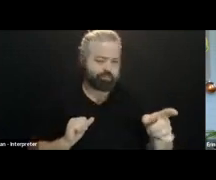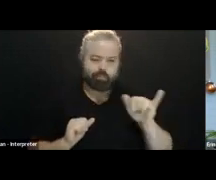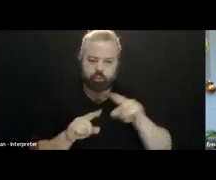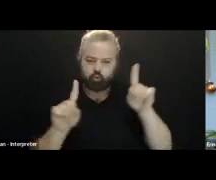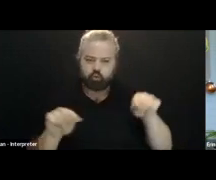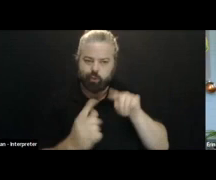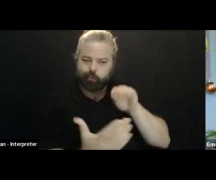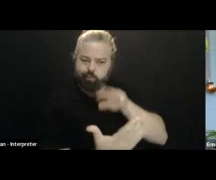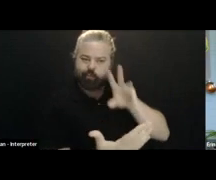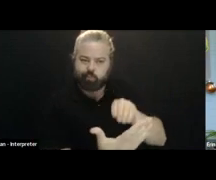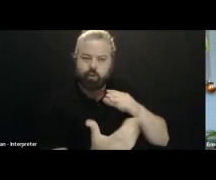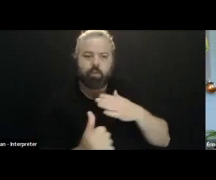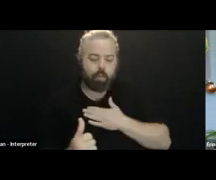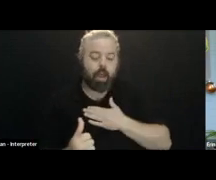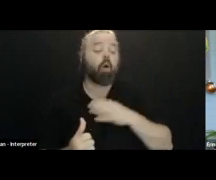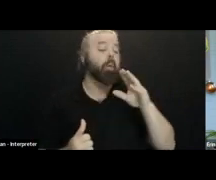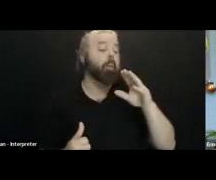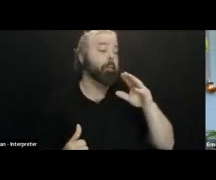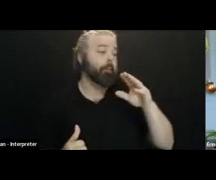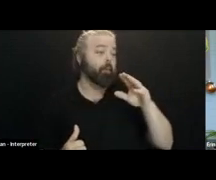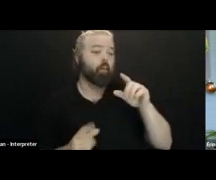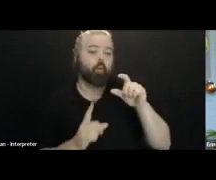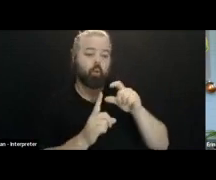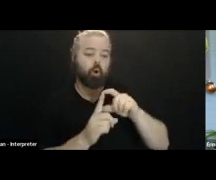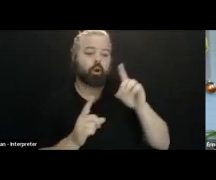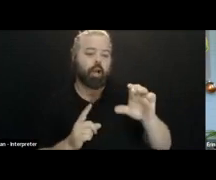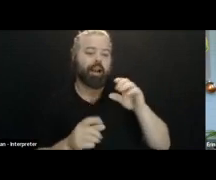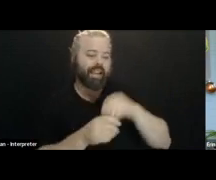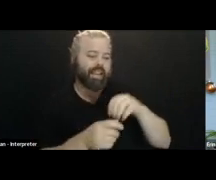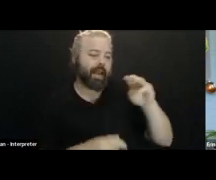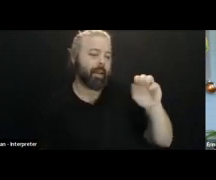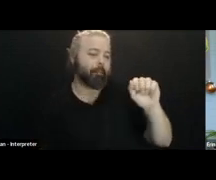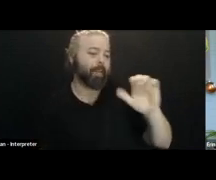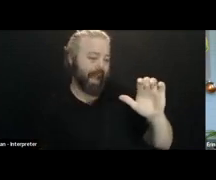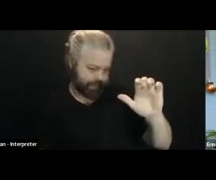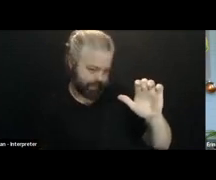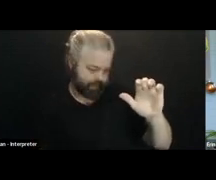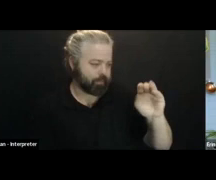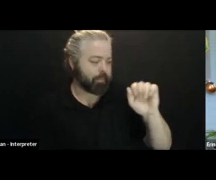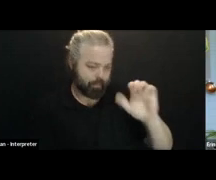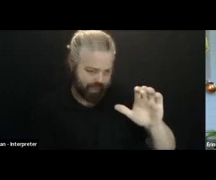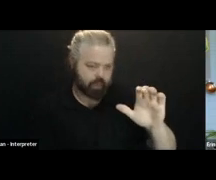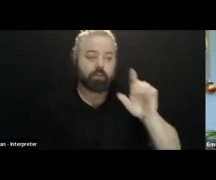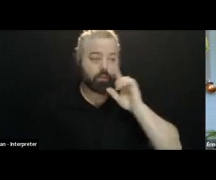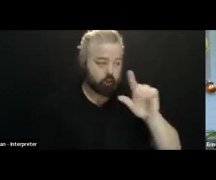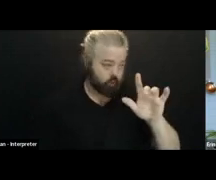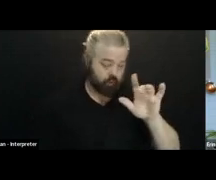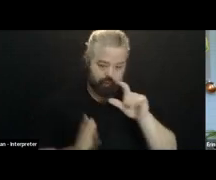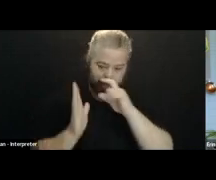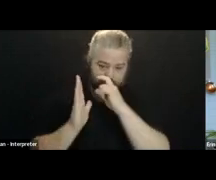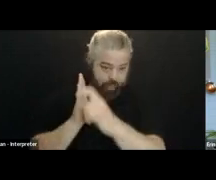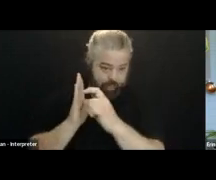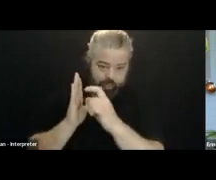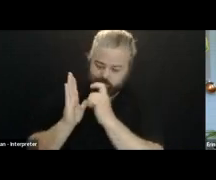Word document in a Mac. So you're going to highlight that and go to styles and choose heading 1 as well.